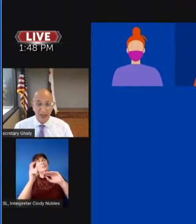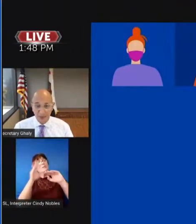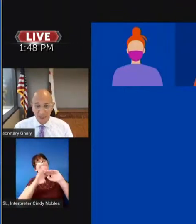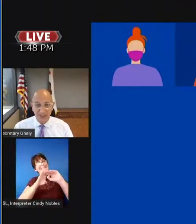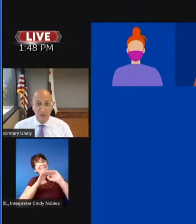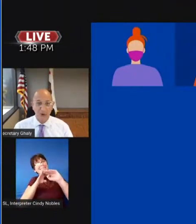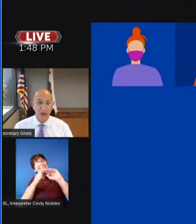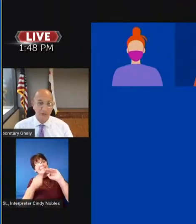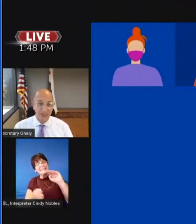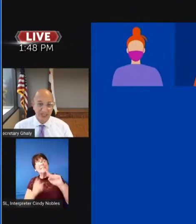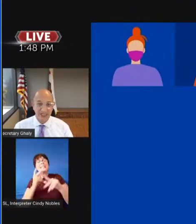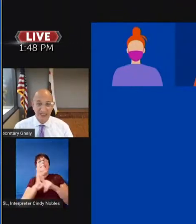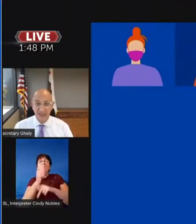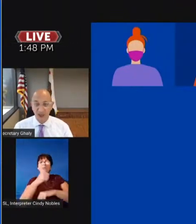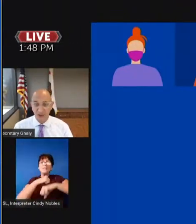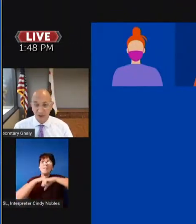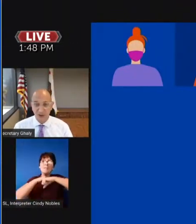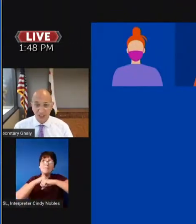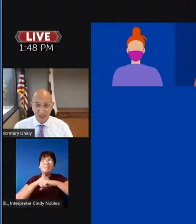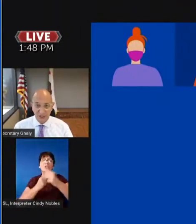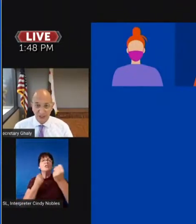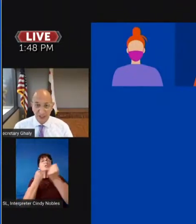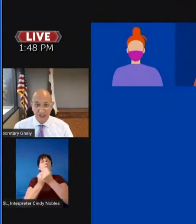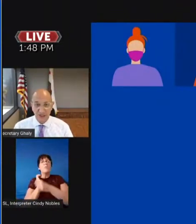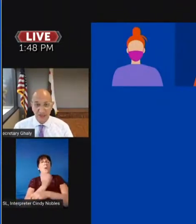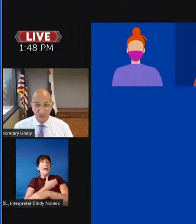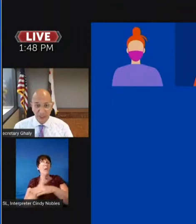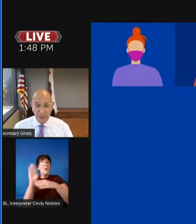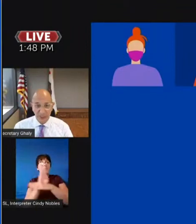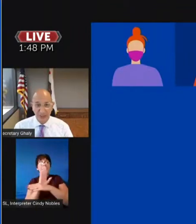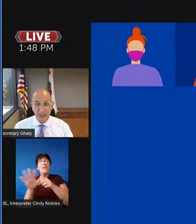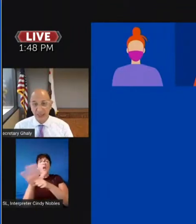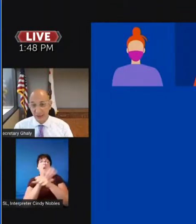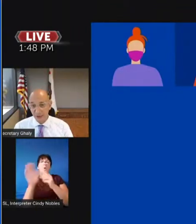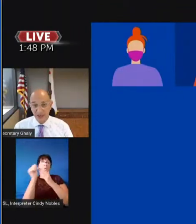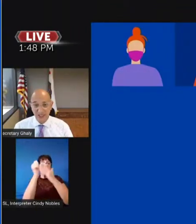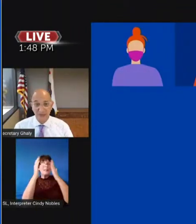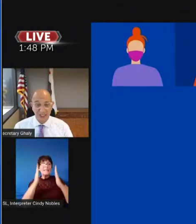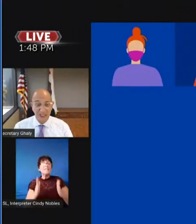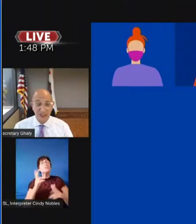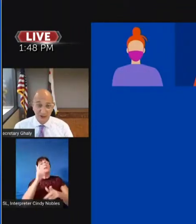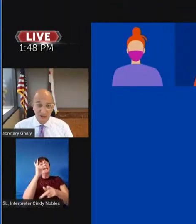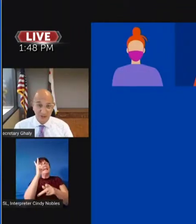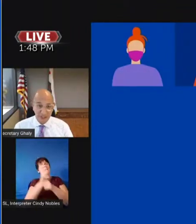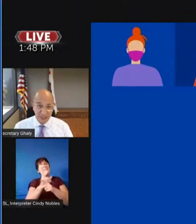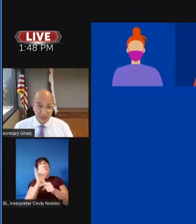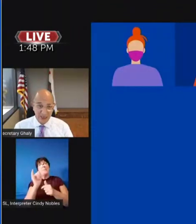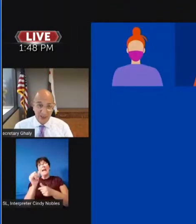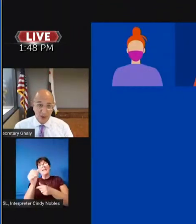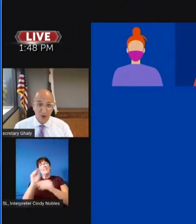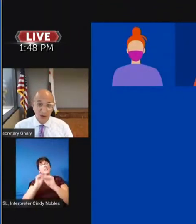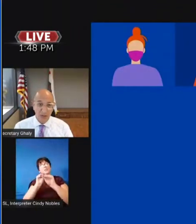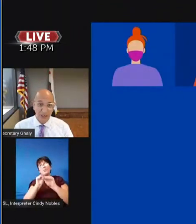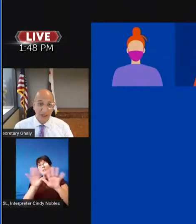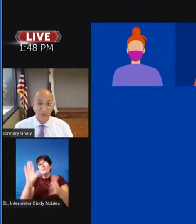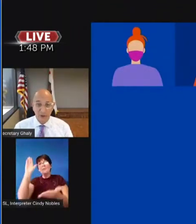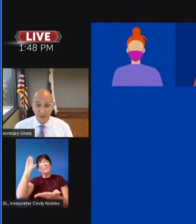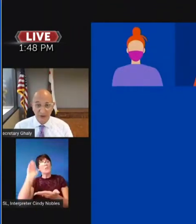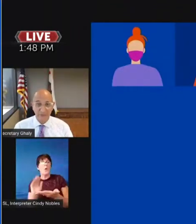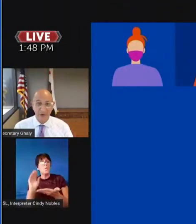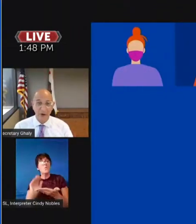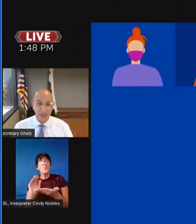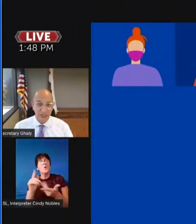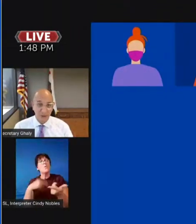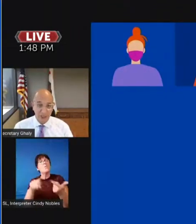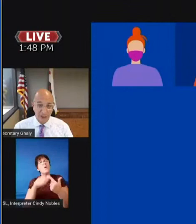up, helping support our businesses and our local leaders so that we can keep transmission as low as we can while we move